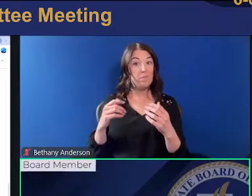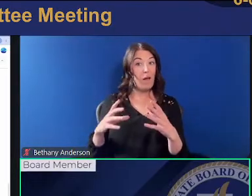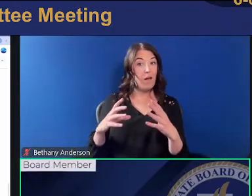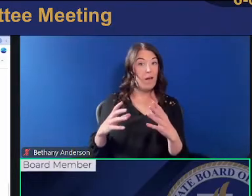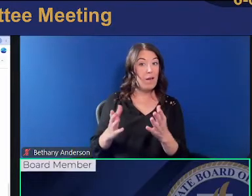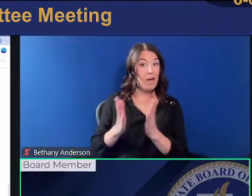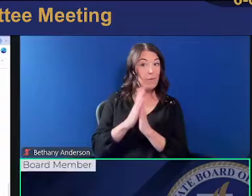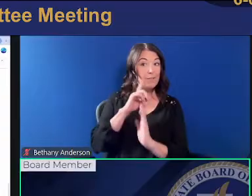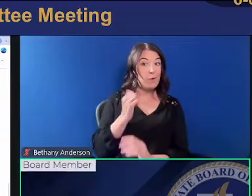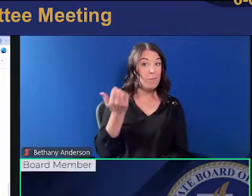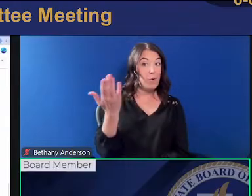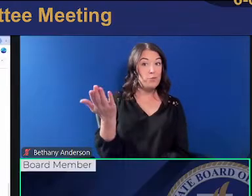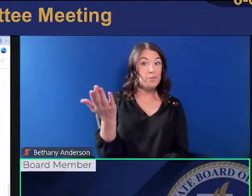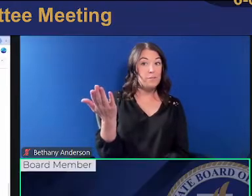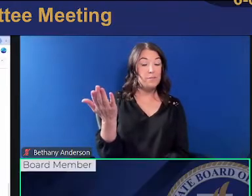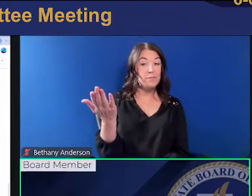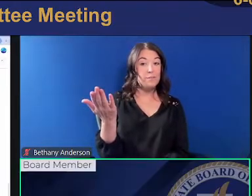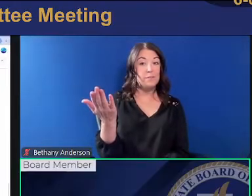one.